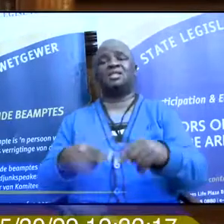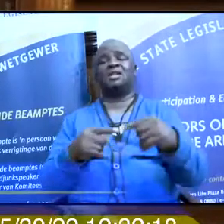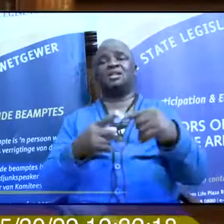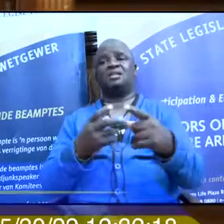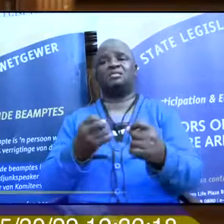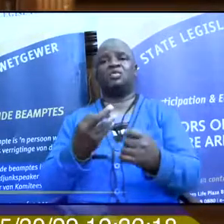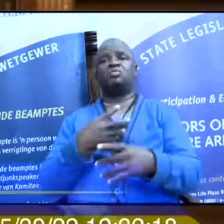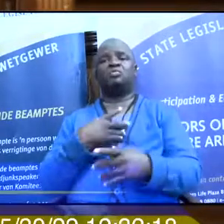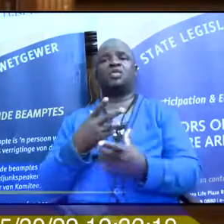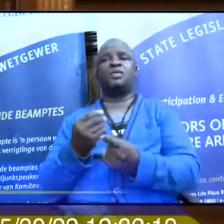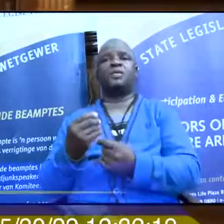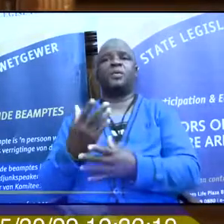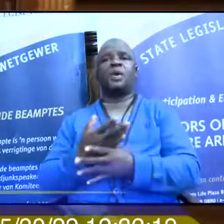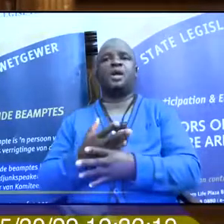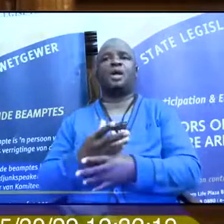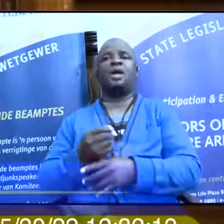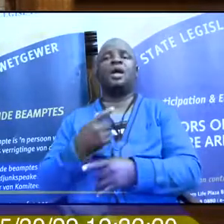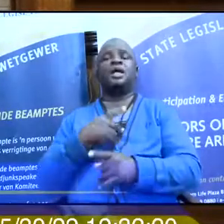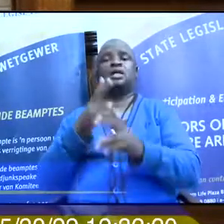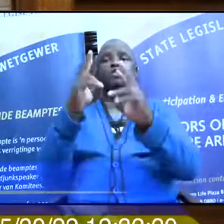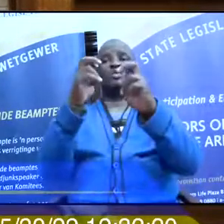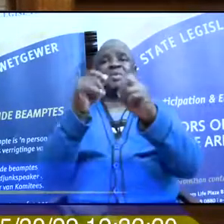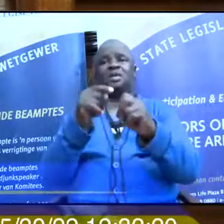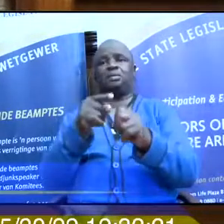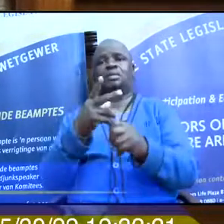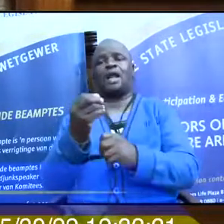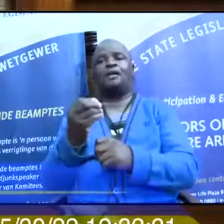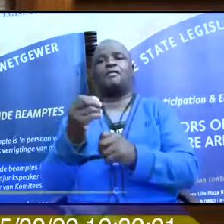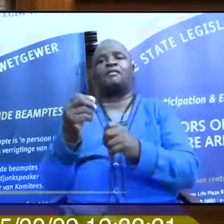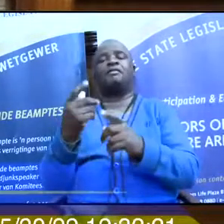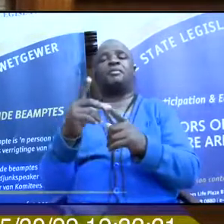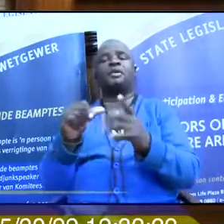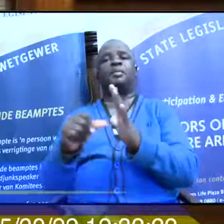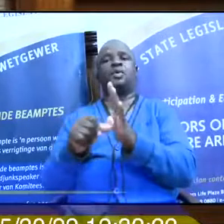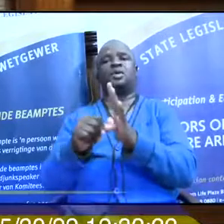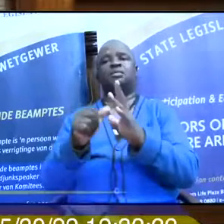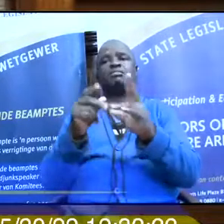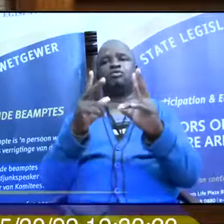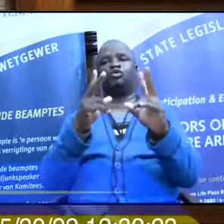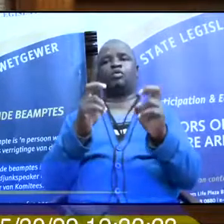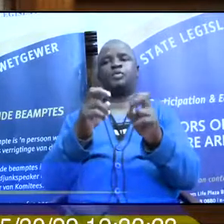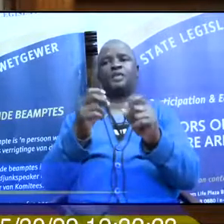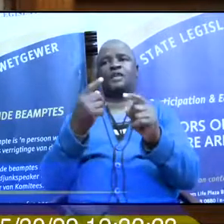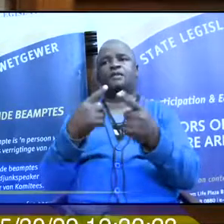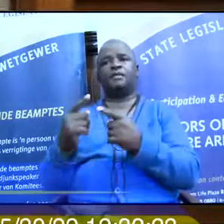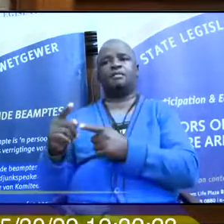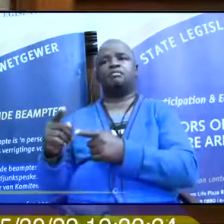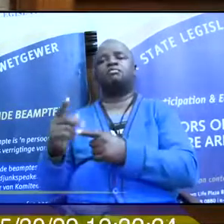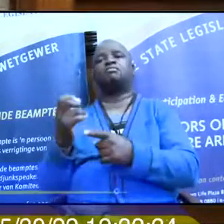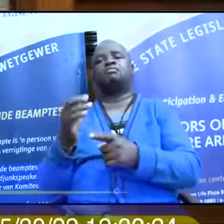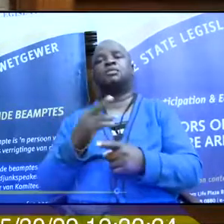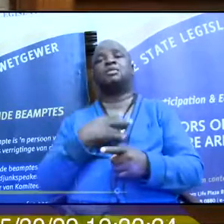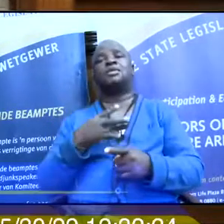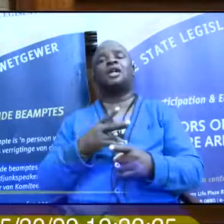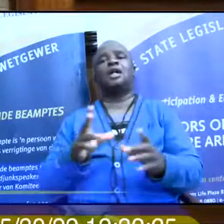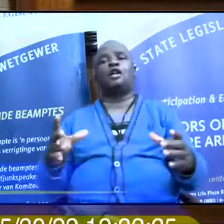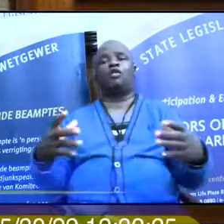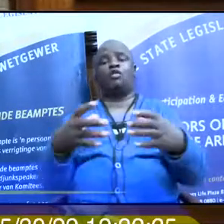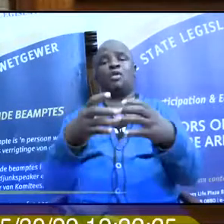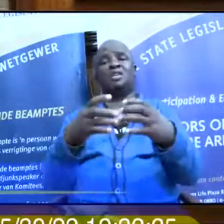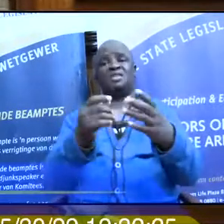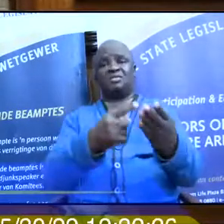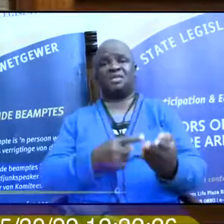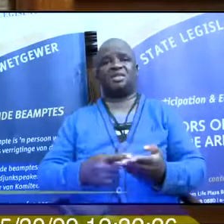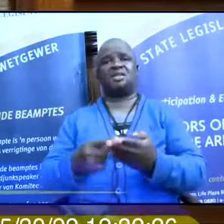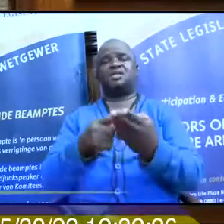the topic on its own stands it has fundamental issues that is collective bargaining and transformation